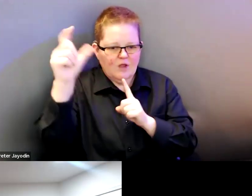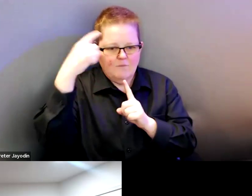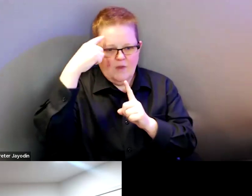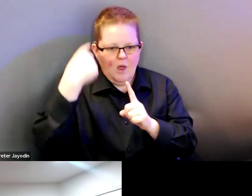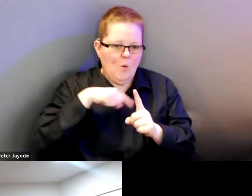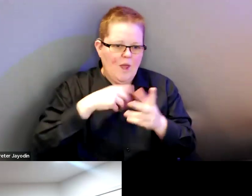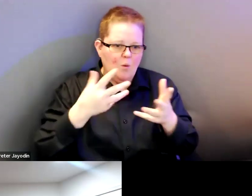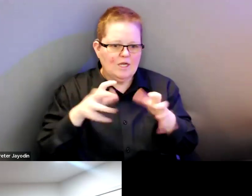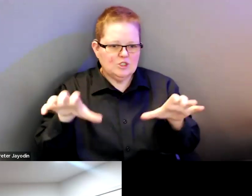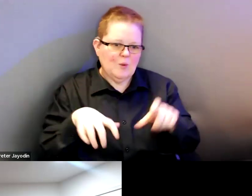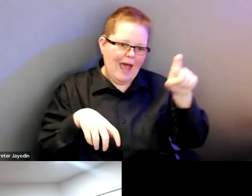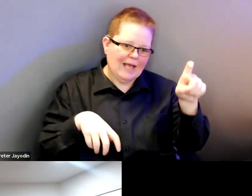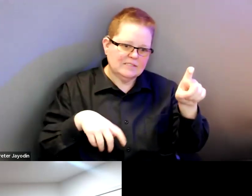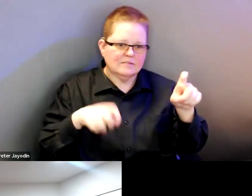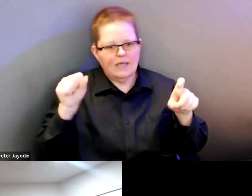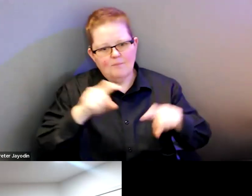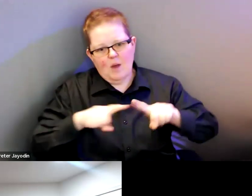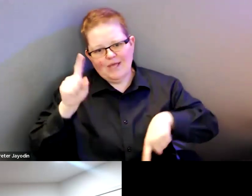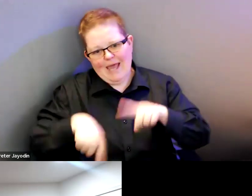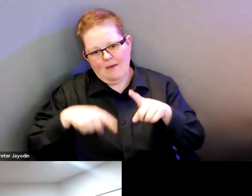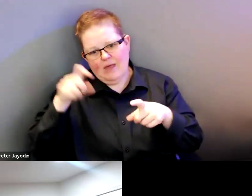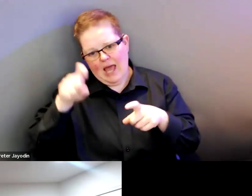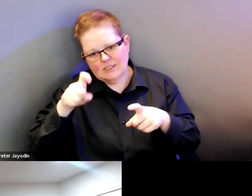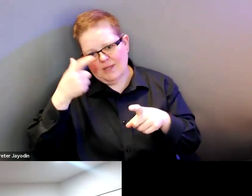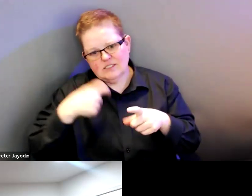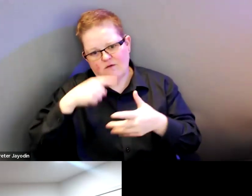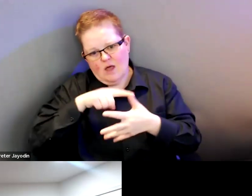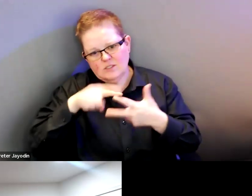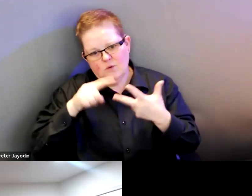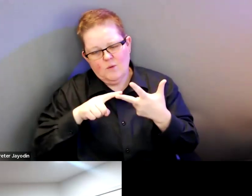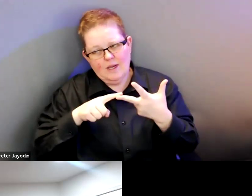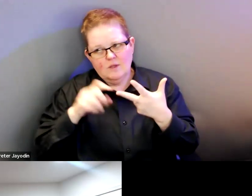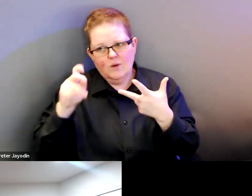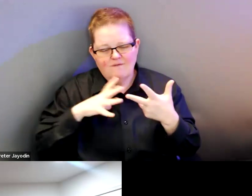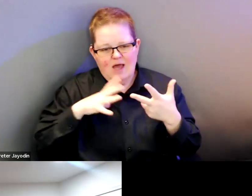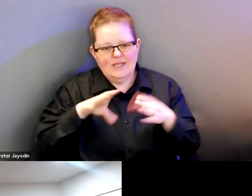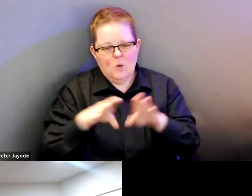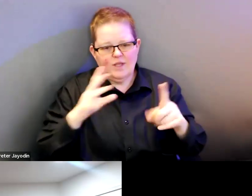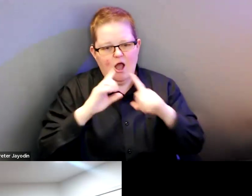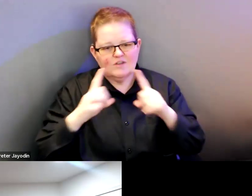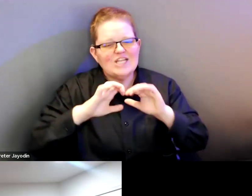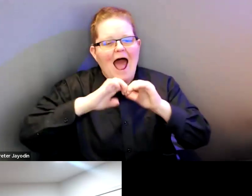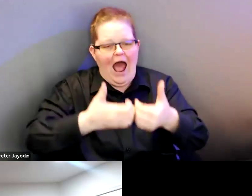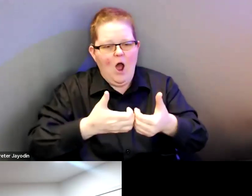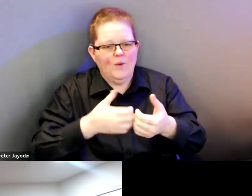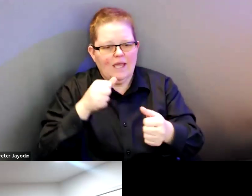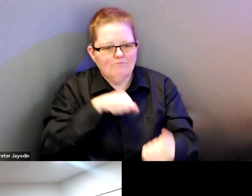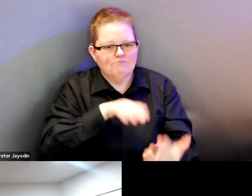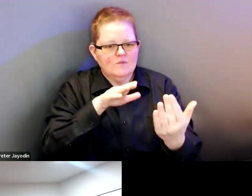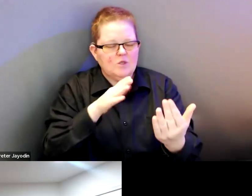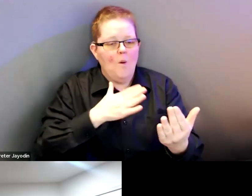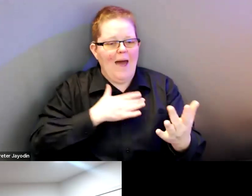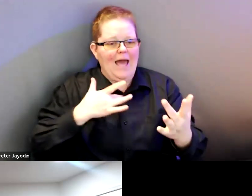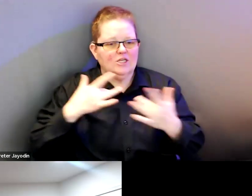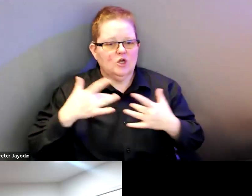can't do it for 1, 2, 3. And you have a conversation about, well, how can you get there? My concern is that we're going to go forward with a bunch of